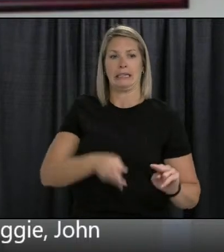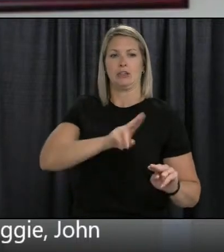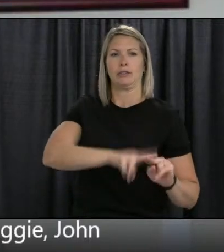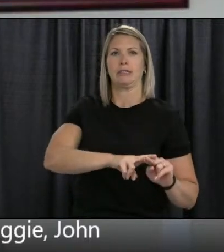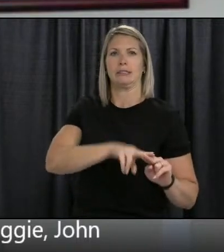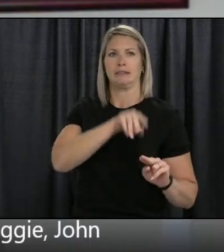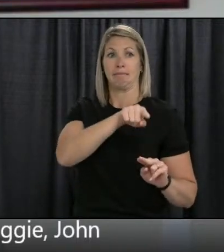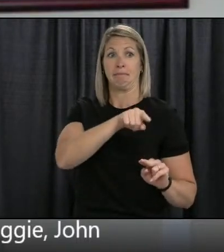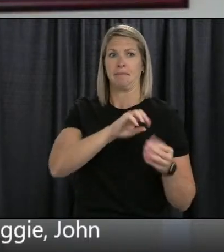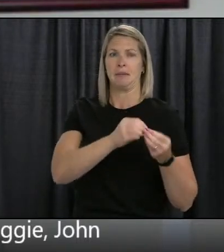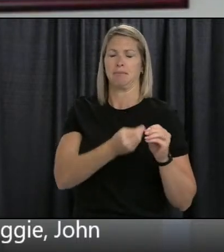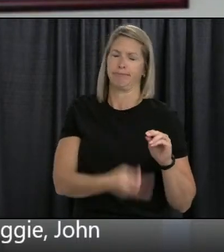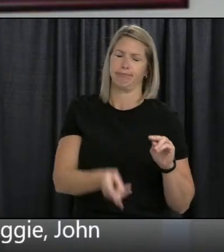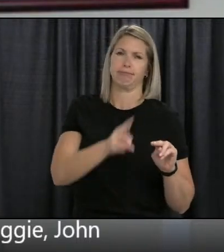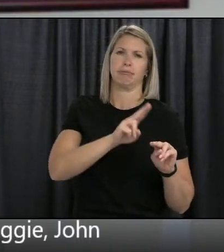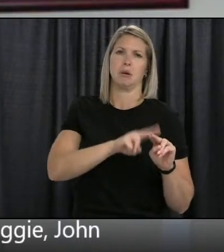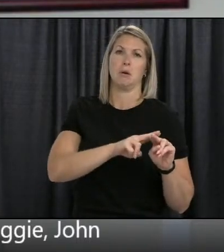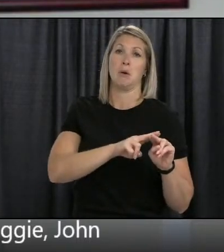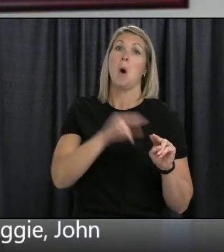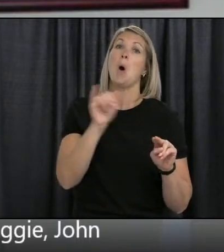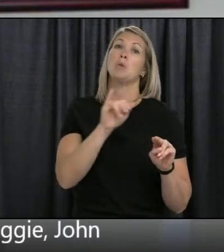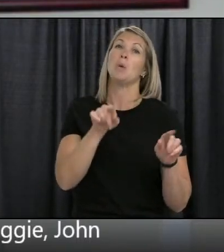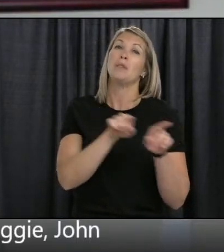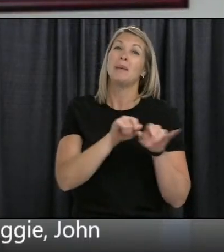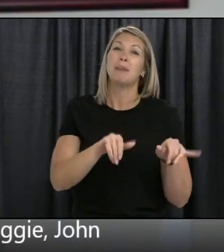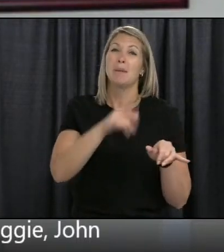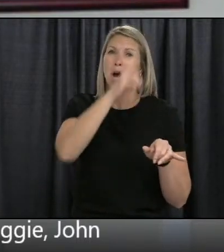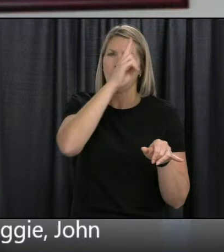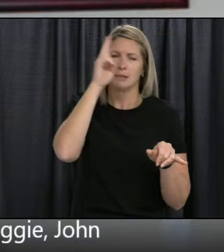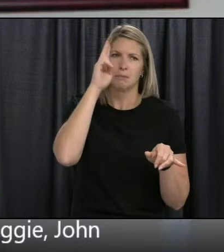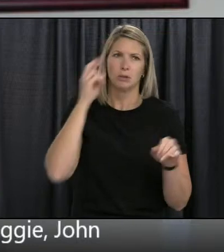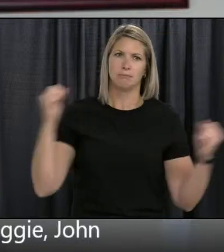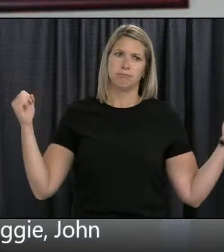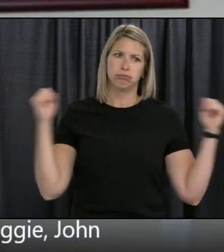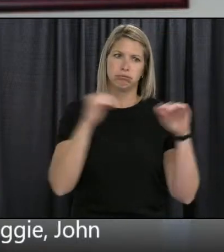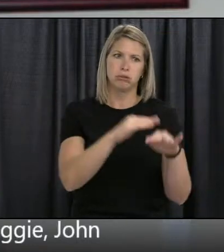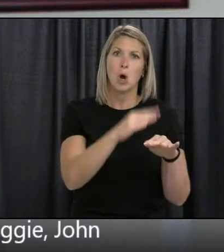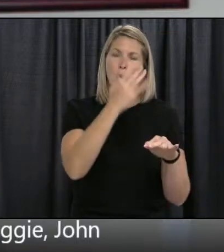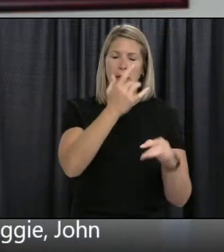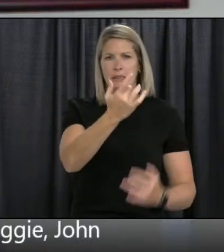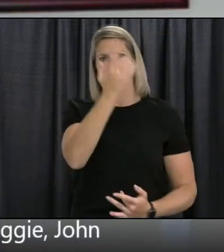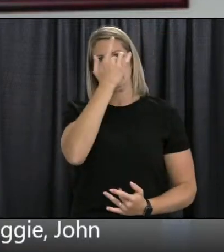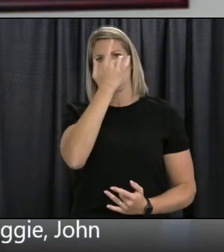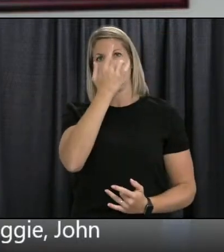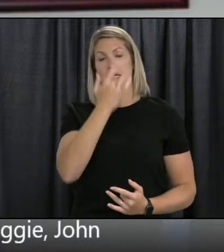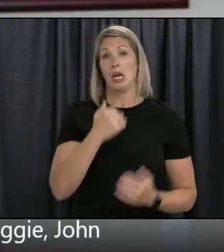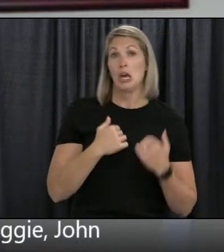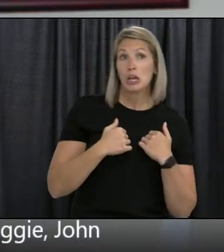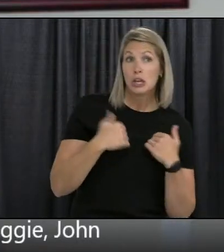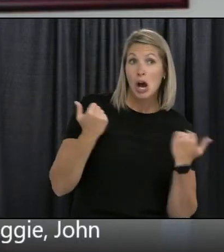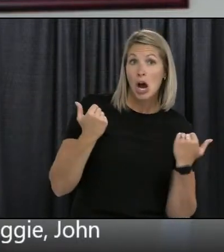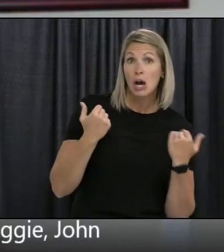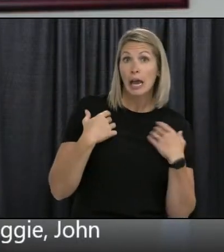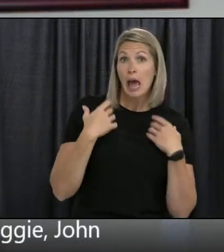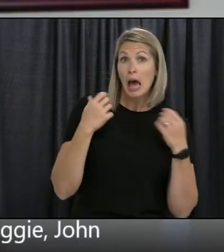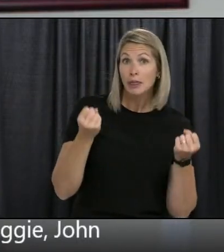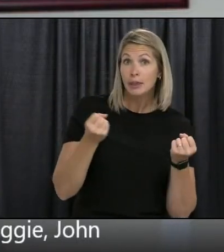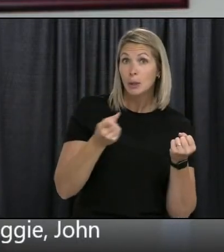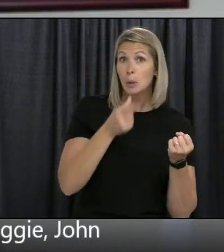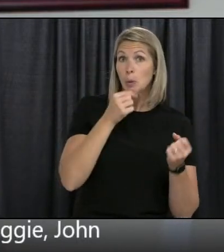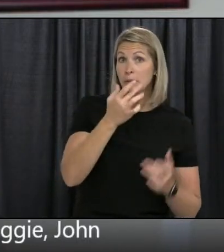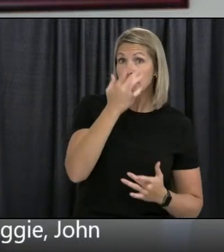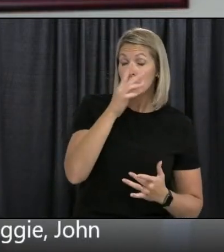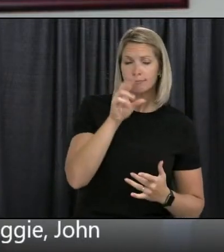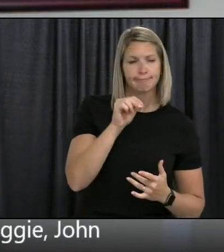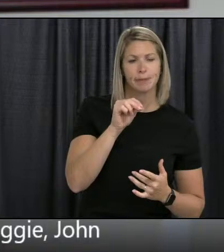care, and there is an increase in hospitalizations, which would suggest that it's not just the young and healthy who are now